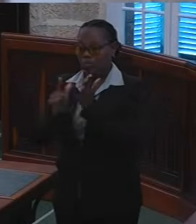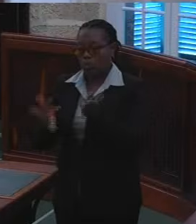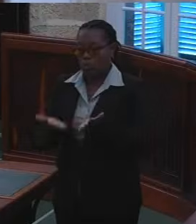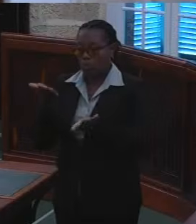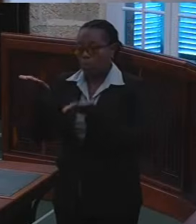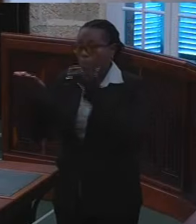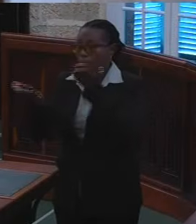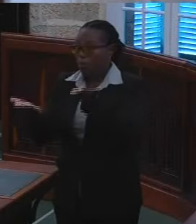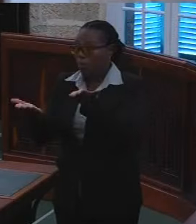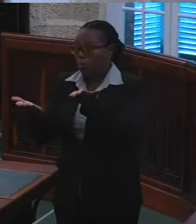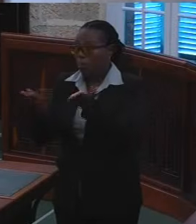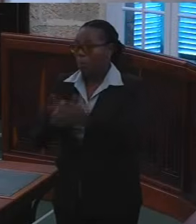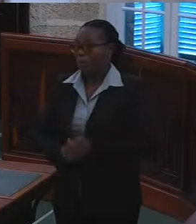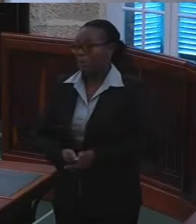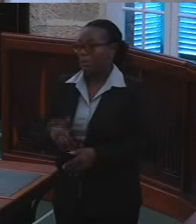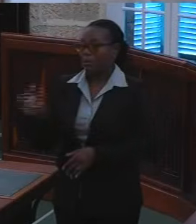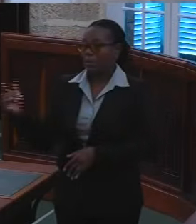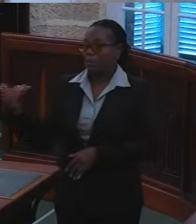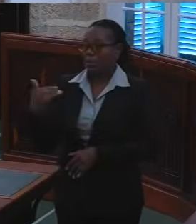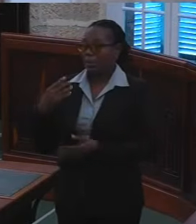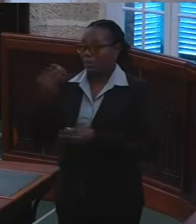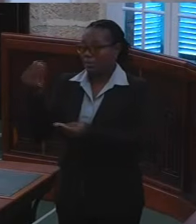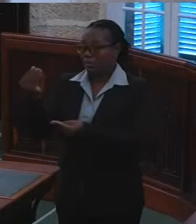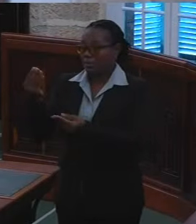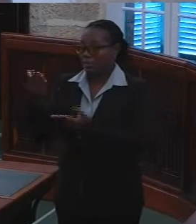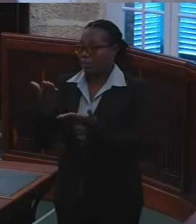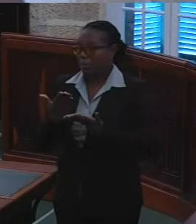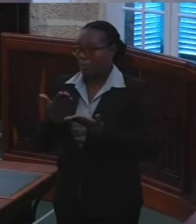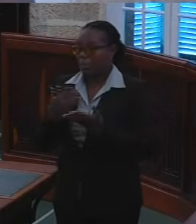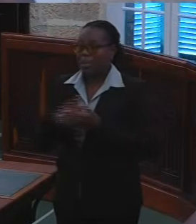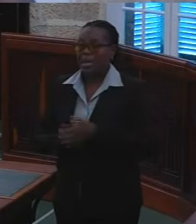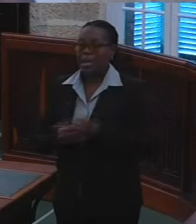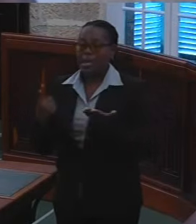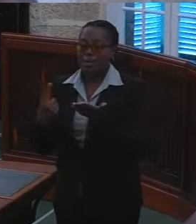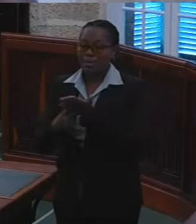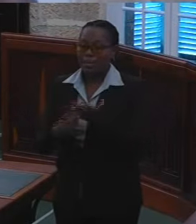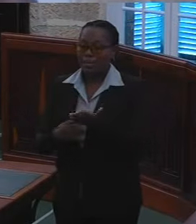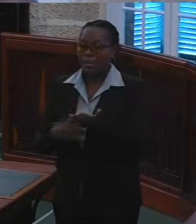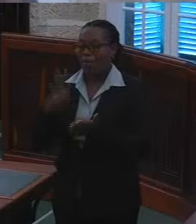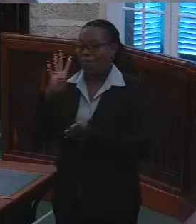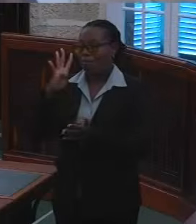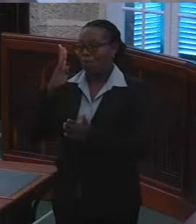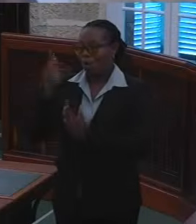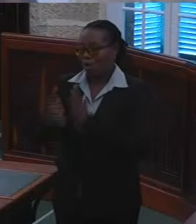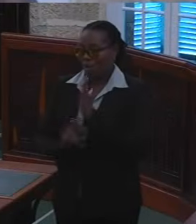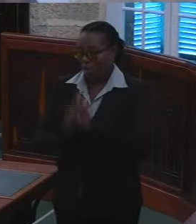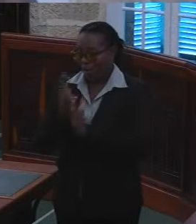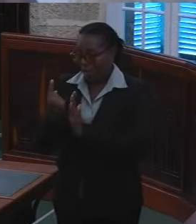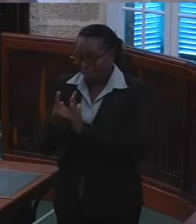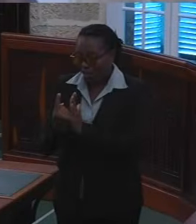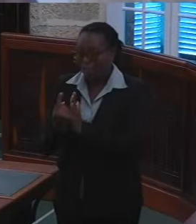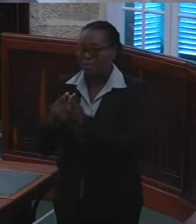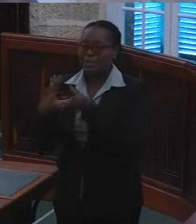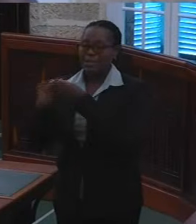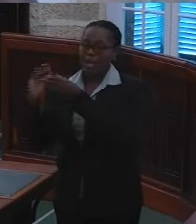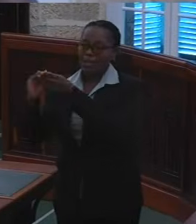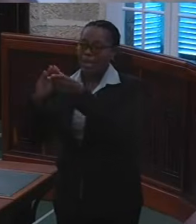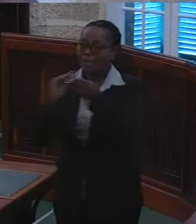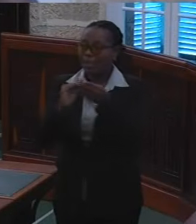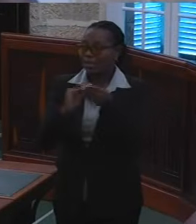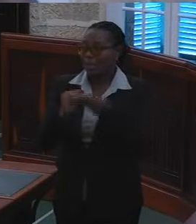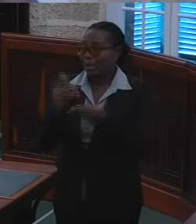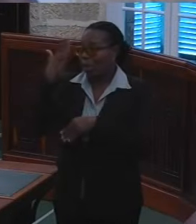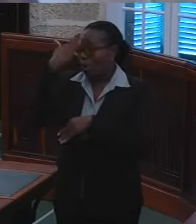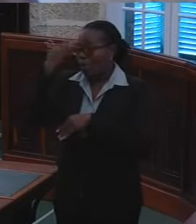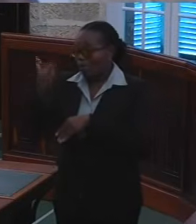already told me that they suspect it will go for 4 hours, but the way how I feel about the elderly in Barbados,